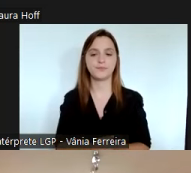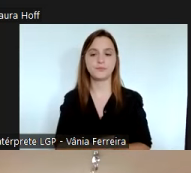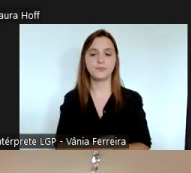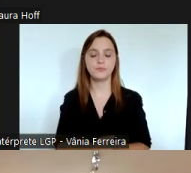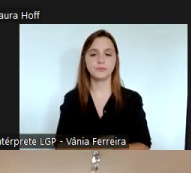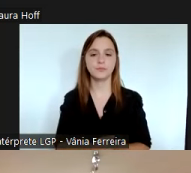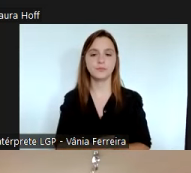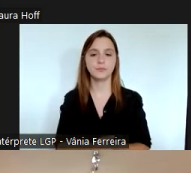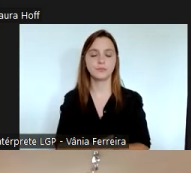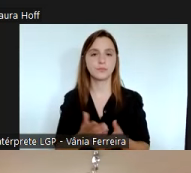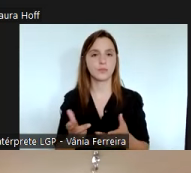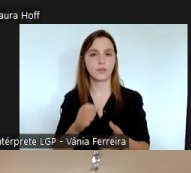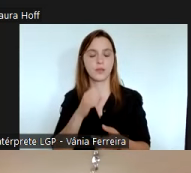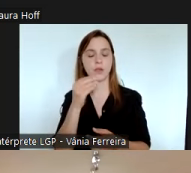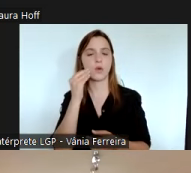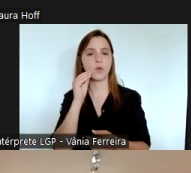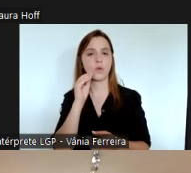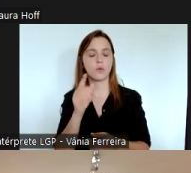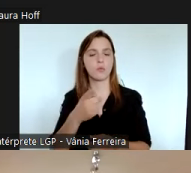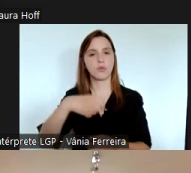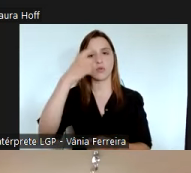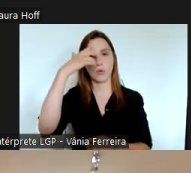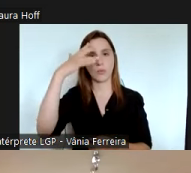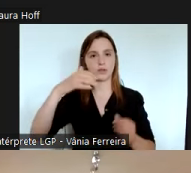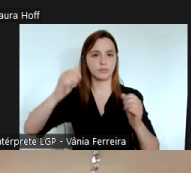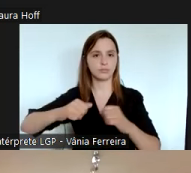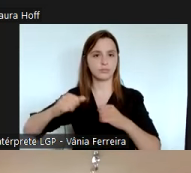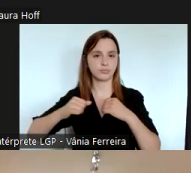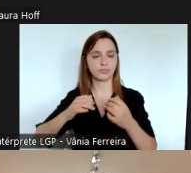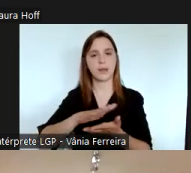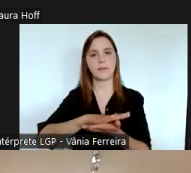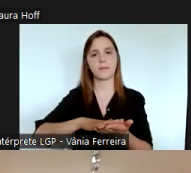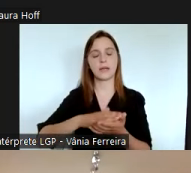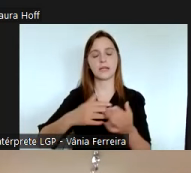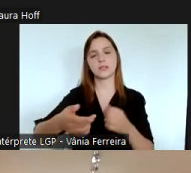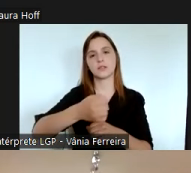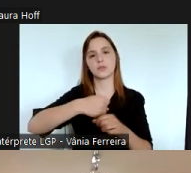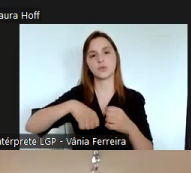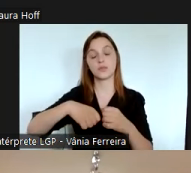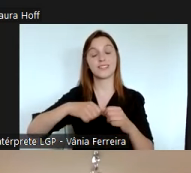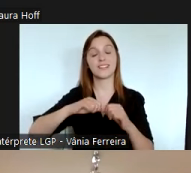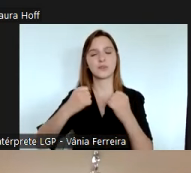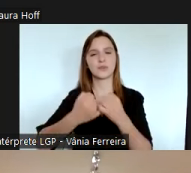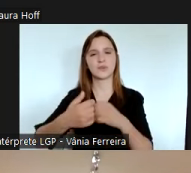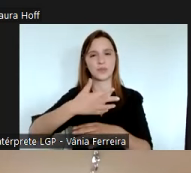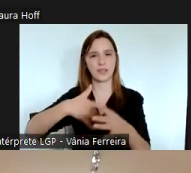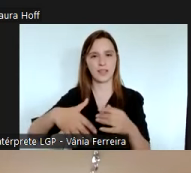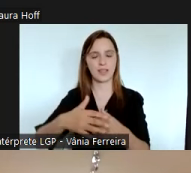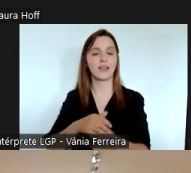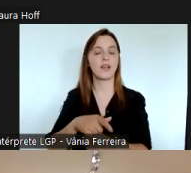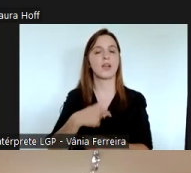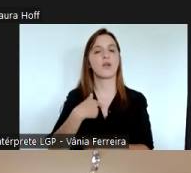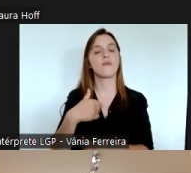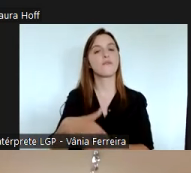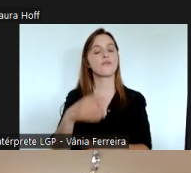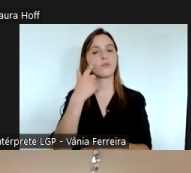mutual understanding is the driving force of our society. For the rest of my presentation, I'm going to show you the democratic values